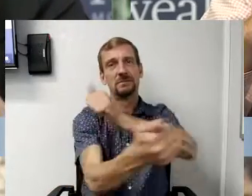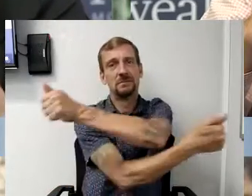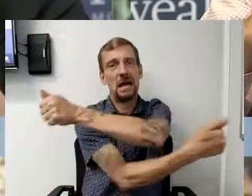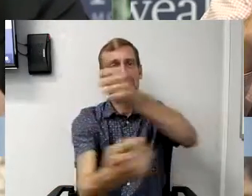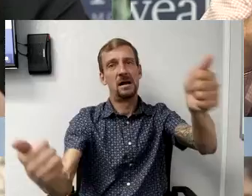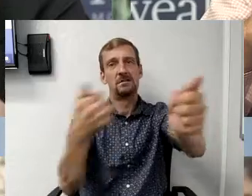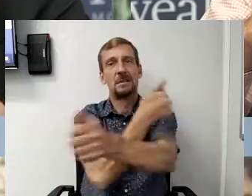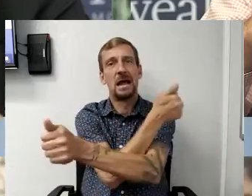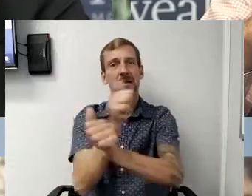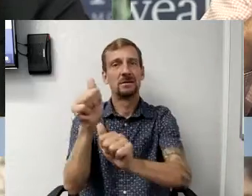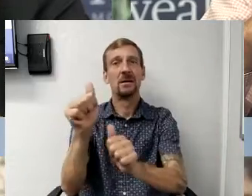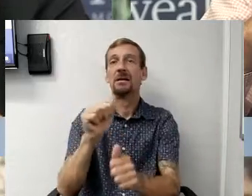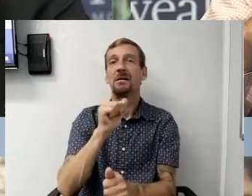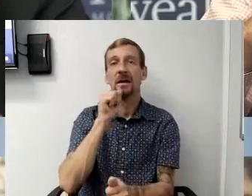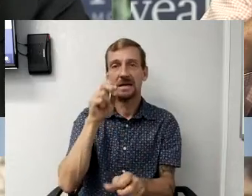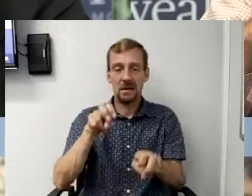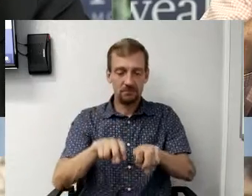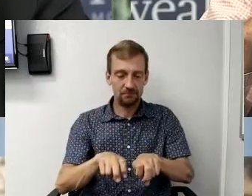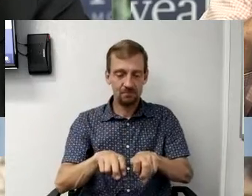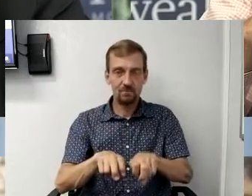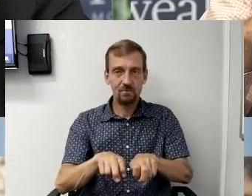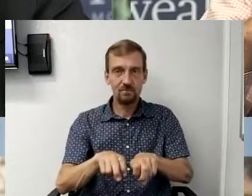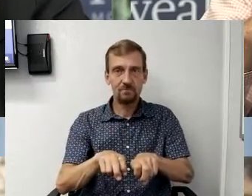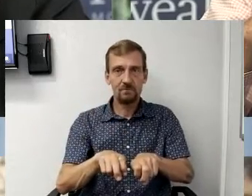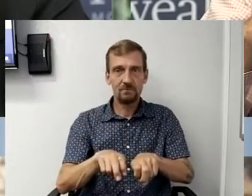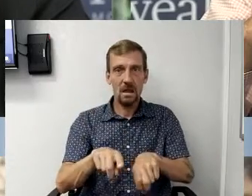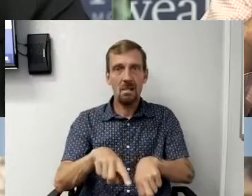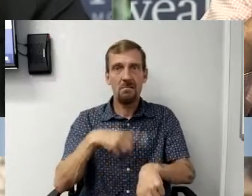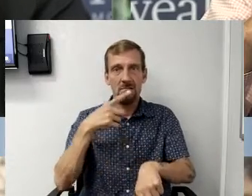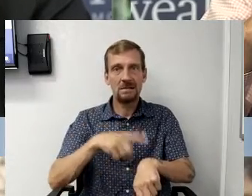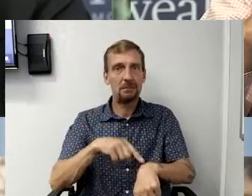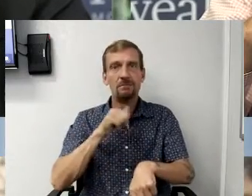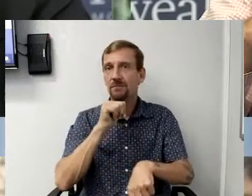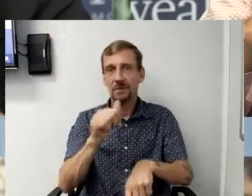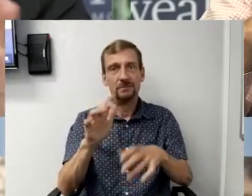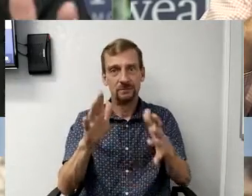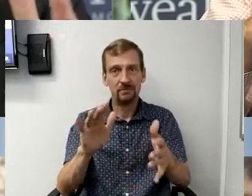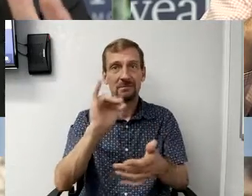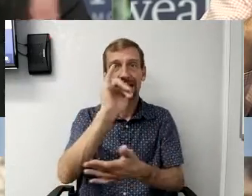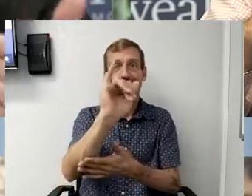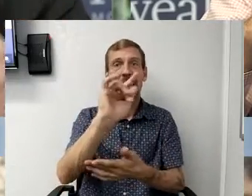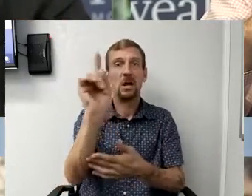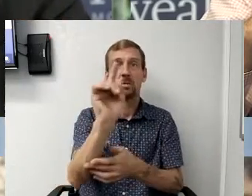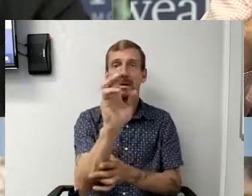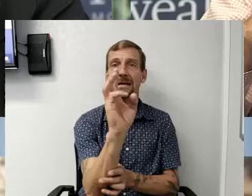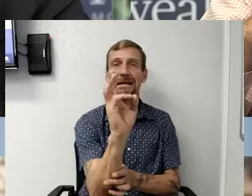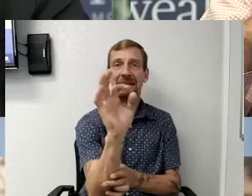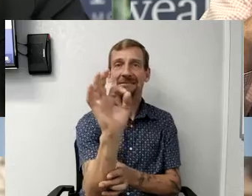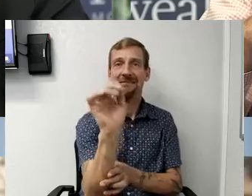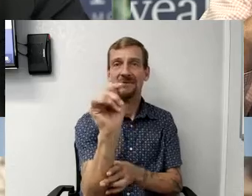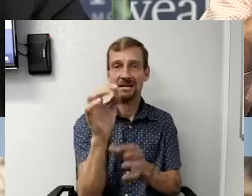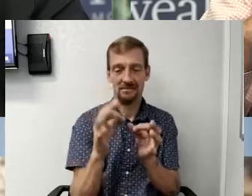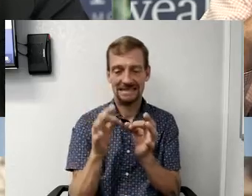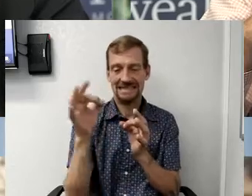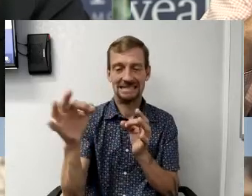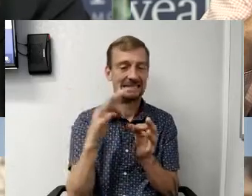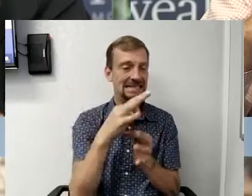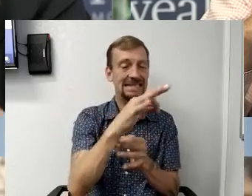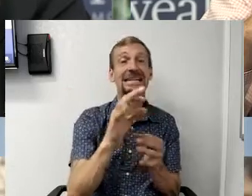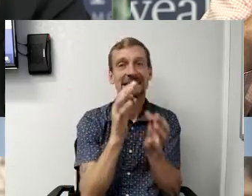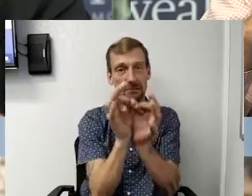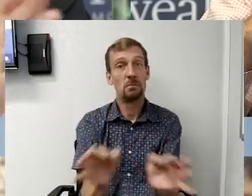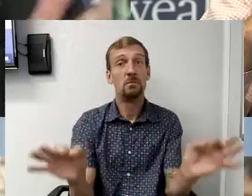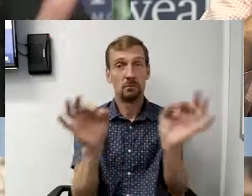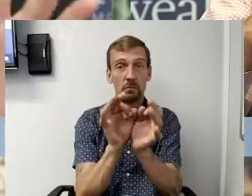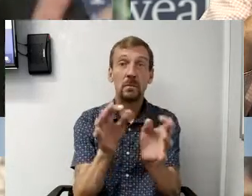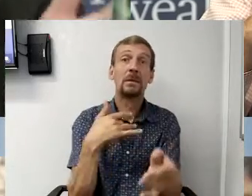not in shared airspace with people for a prolonged period of time. But that's where that 6 feet of distance come in. And just to be on